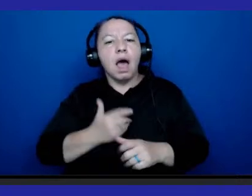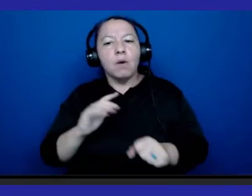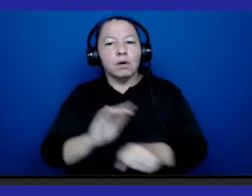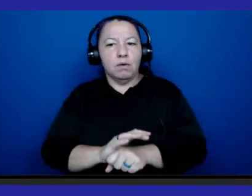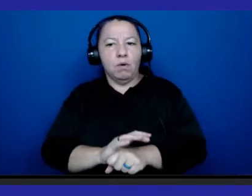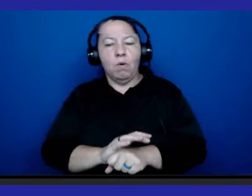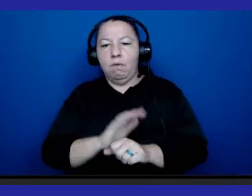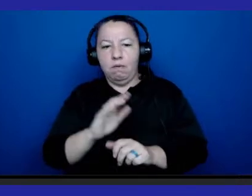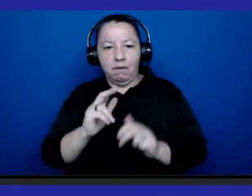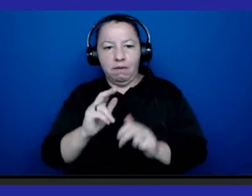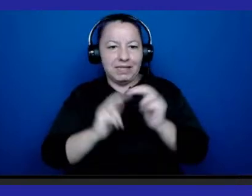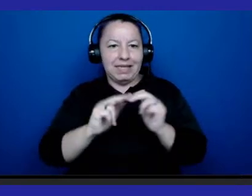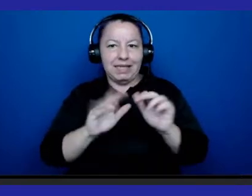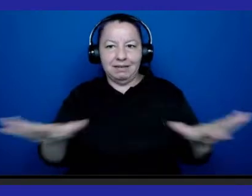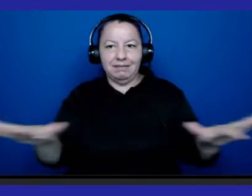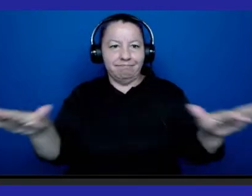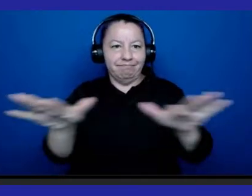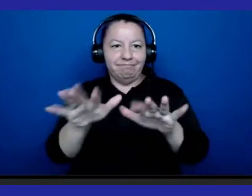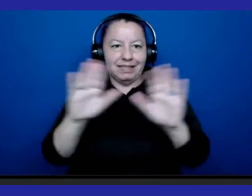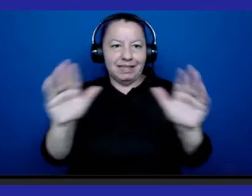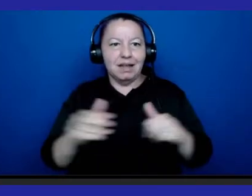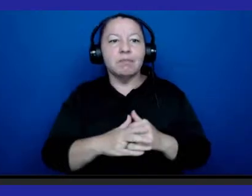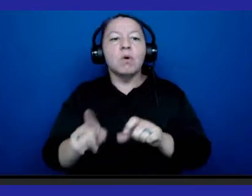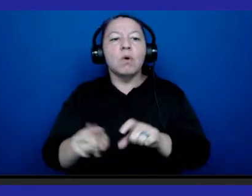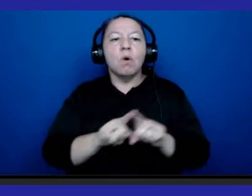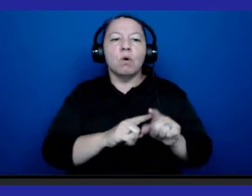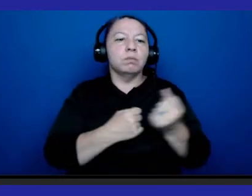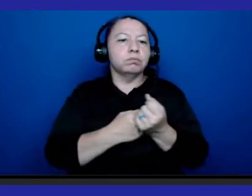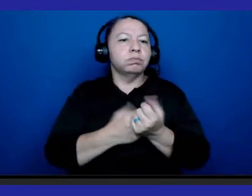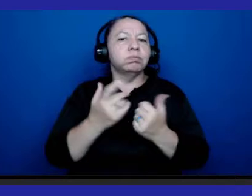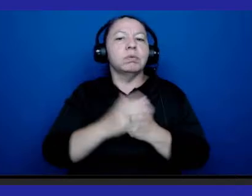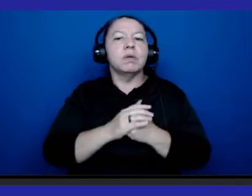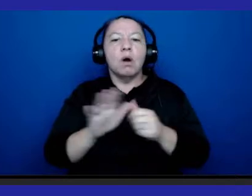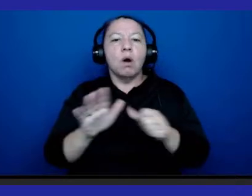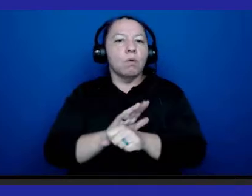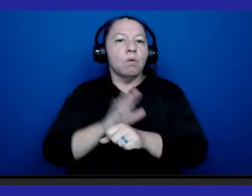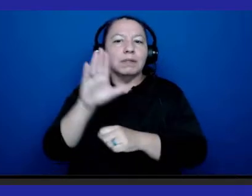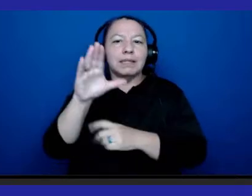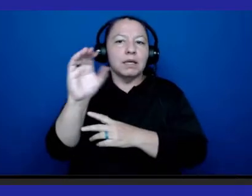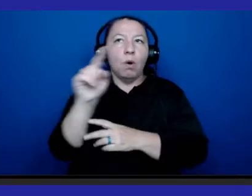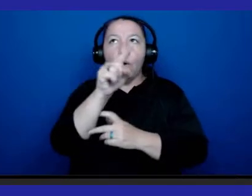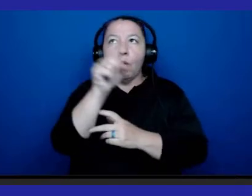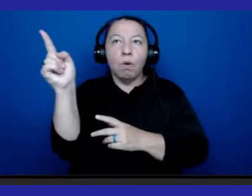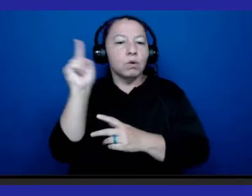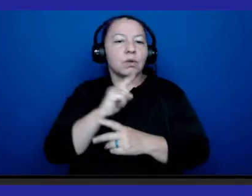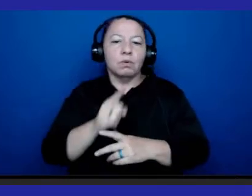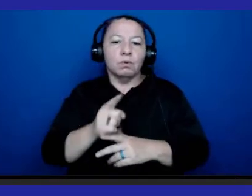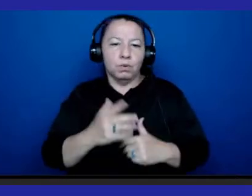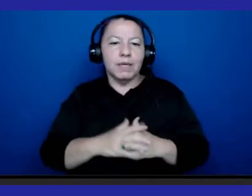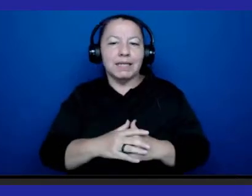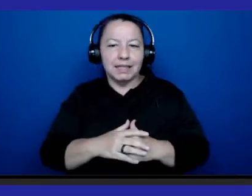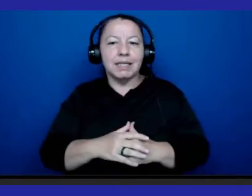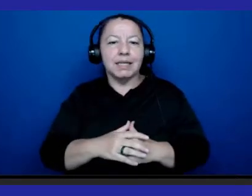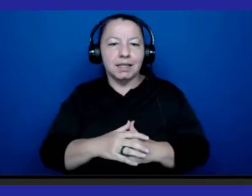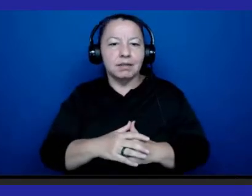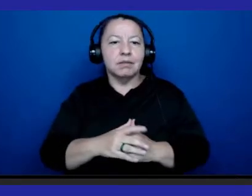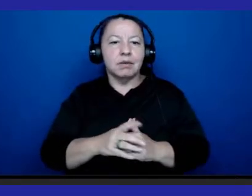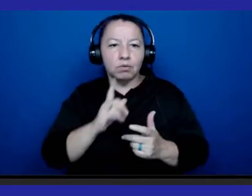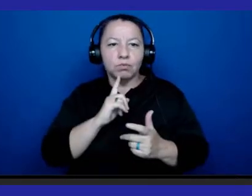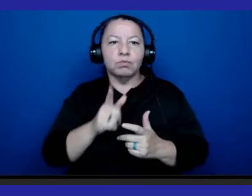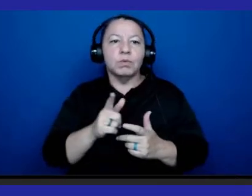facilities. They've also been on board. Our entire CEOs. They've been really of tremendous help to this